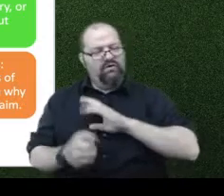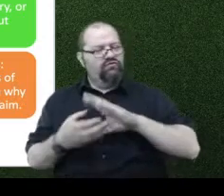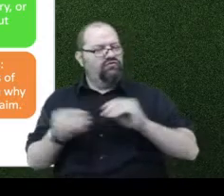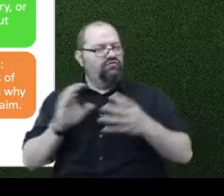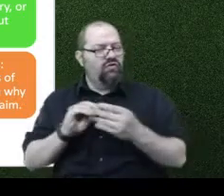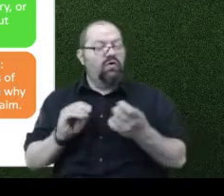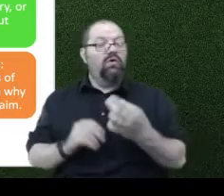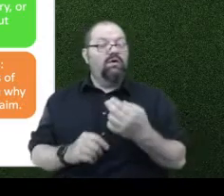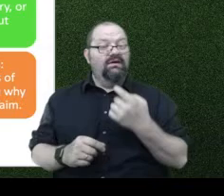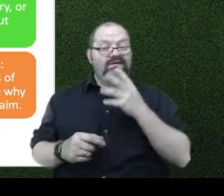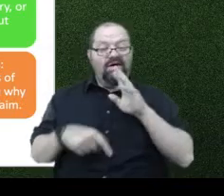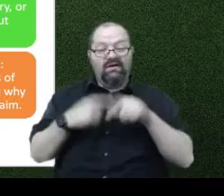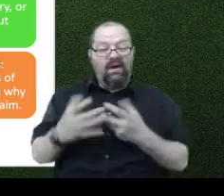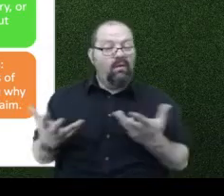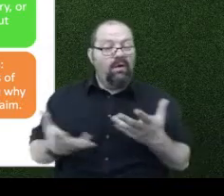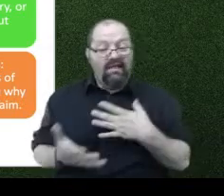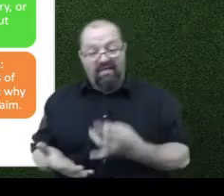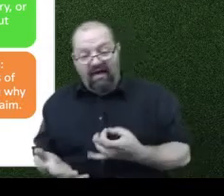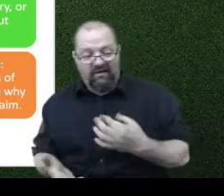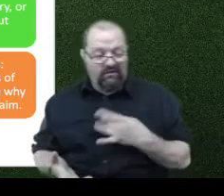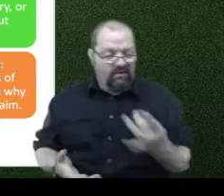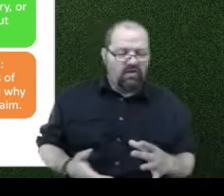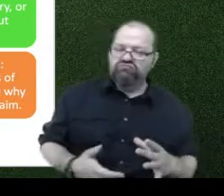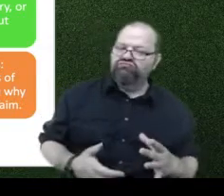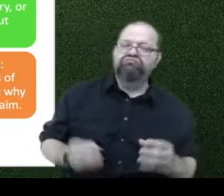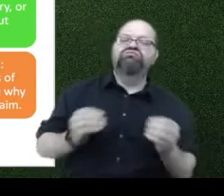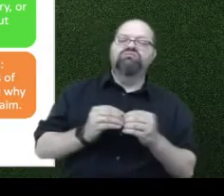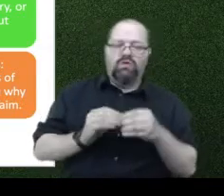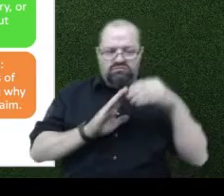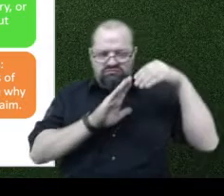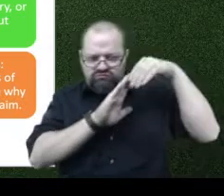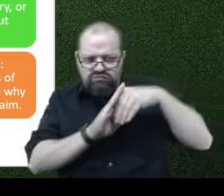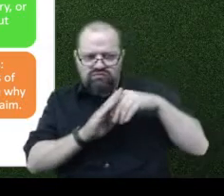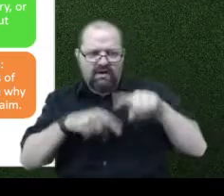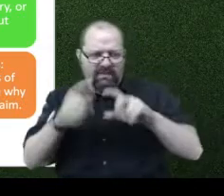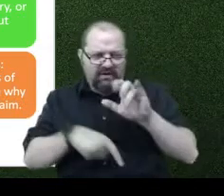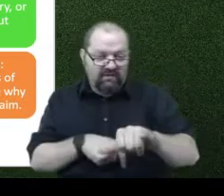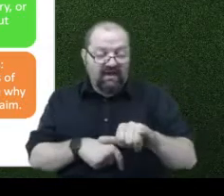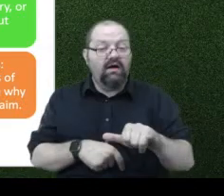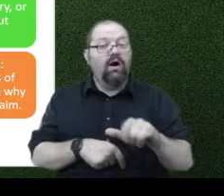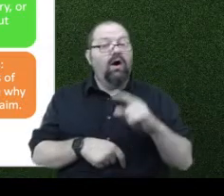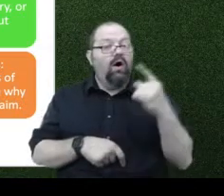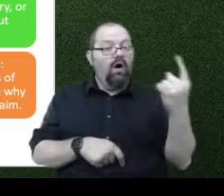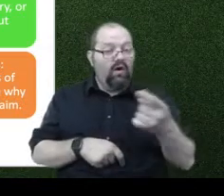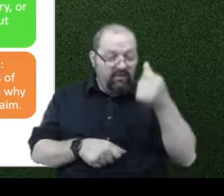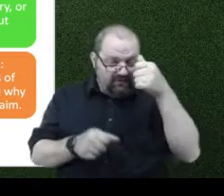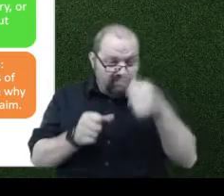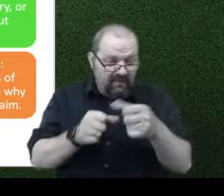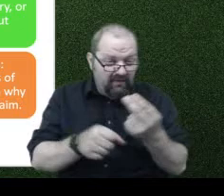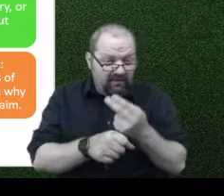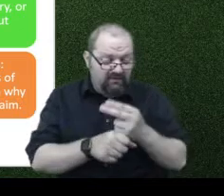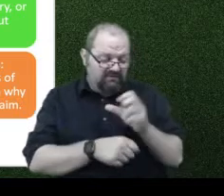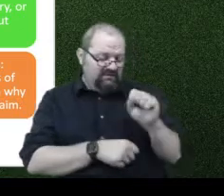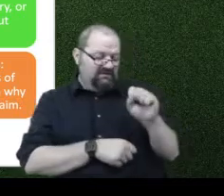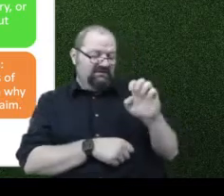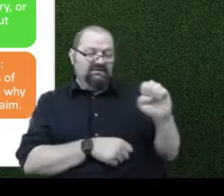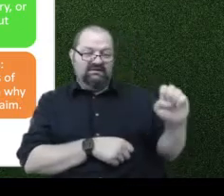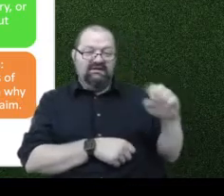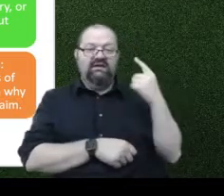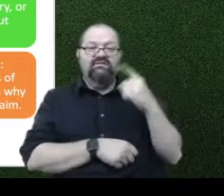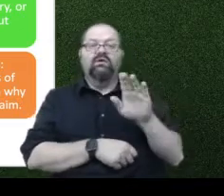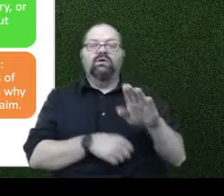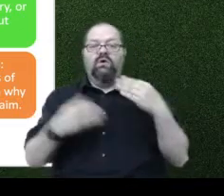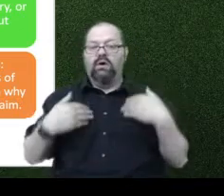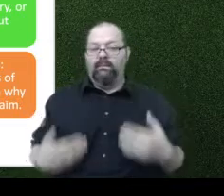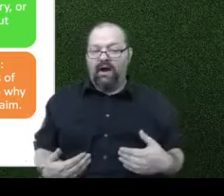like or dislike about whatever you're studying. And always remember C for your body paragraphs. Make